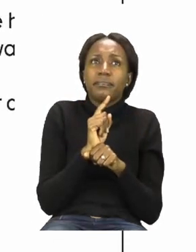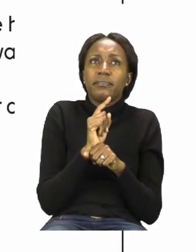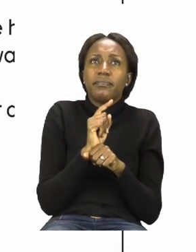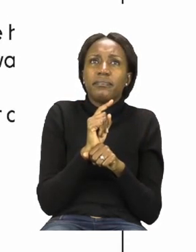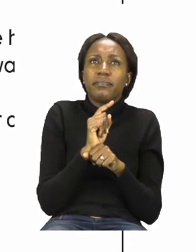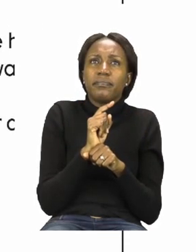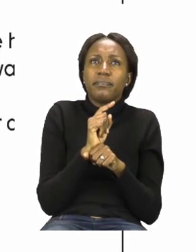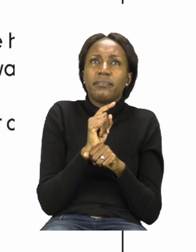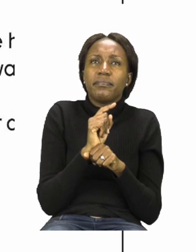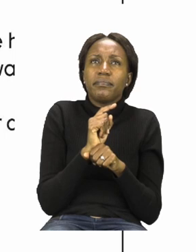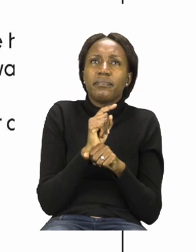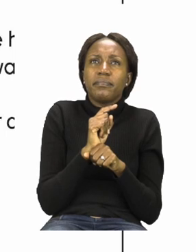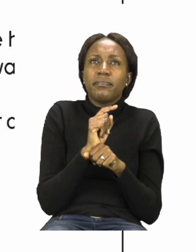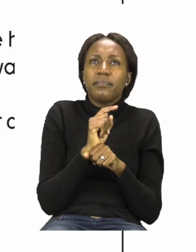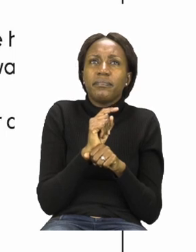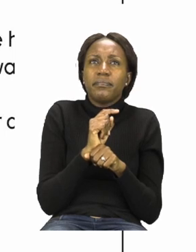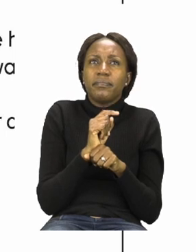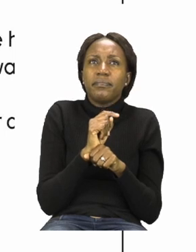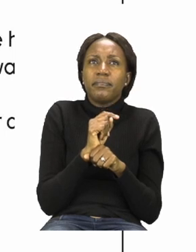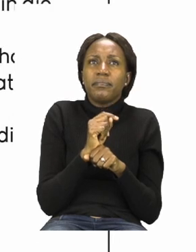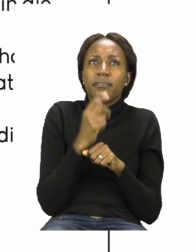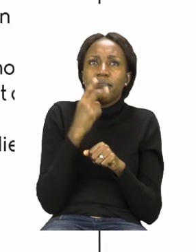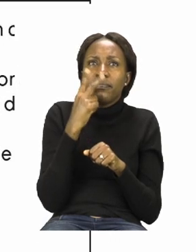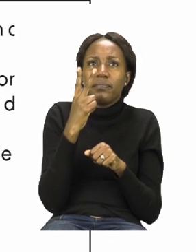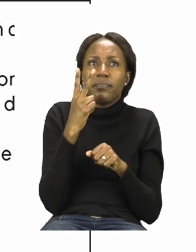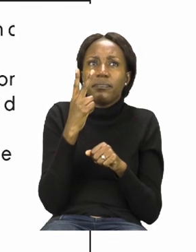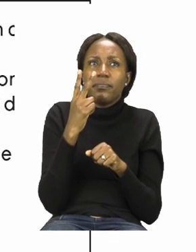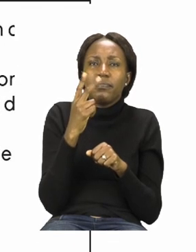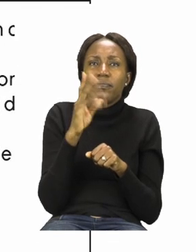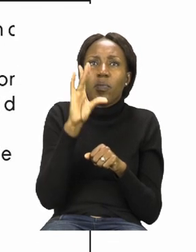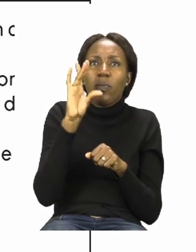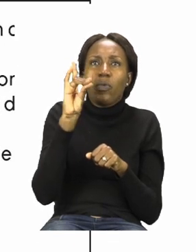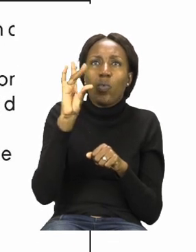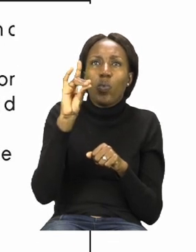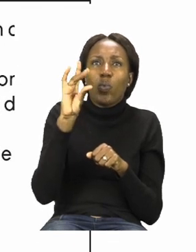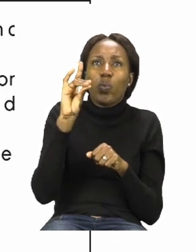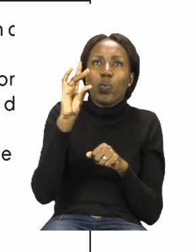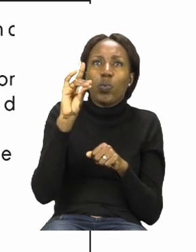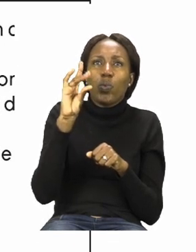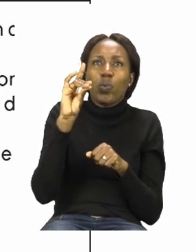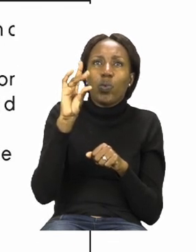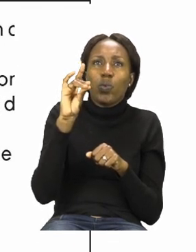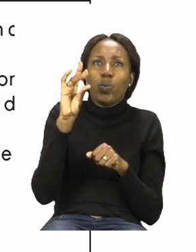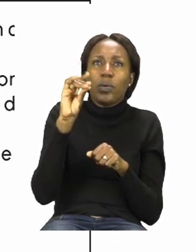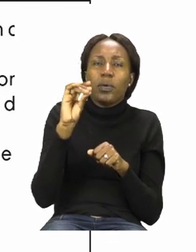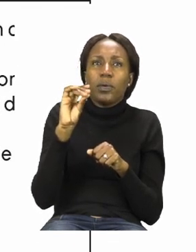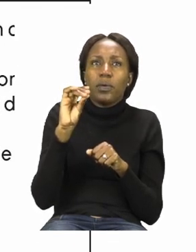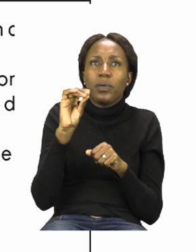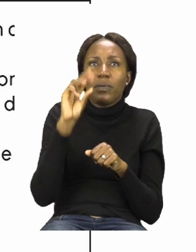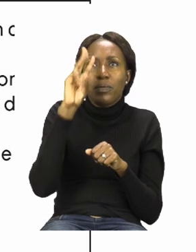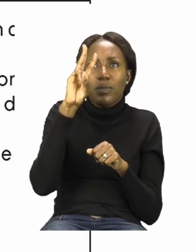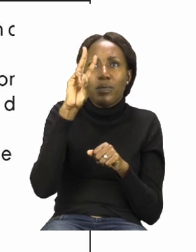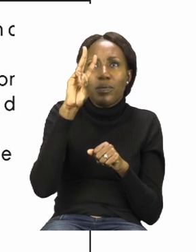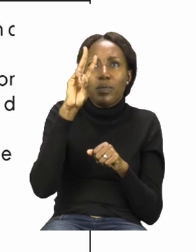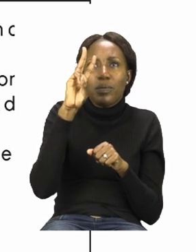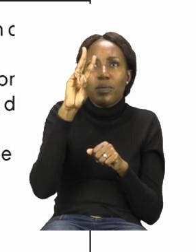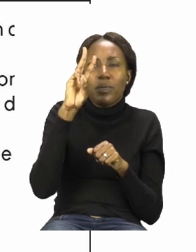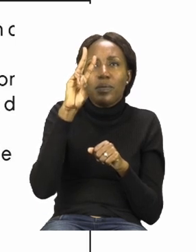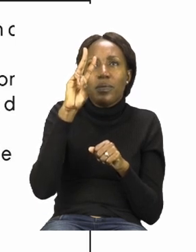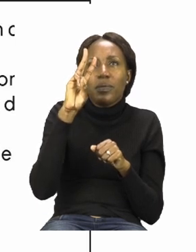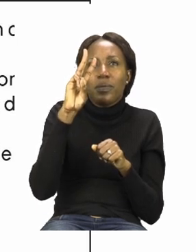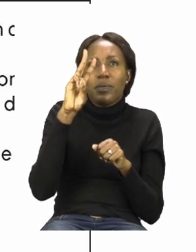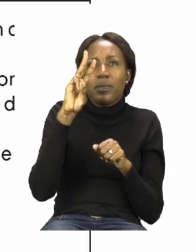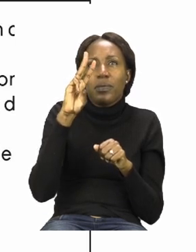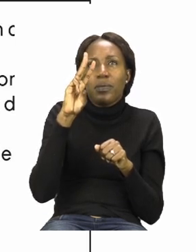On our picture we have a dog or a puppy I am sure. And then we have three people sitting on